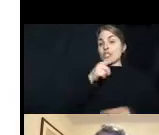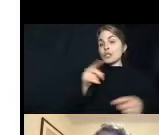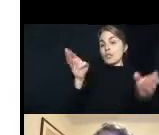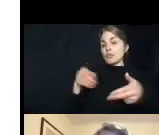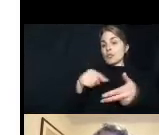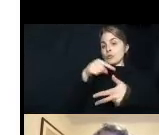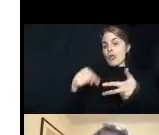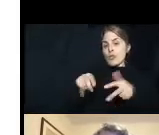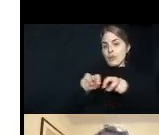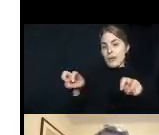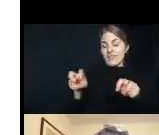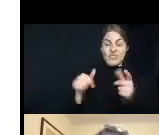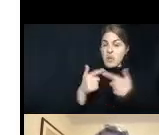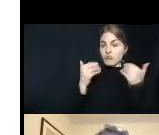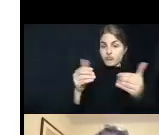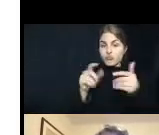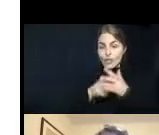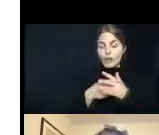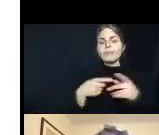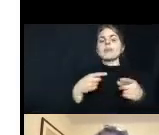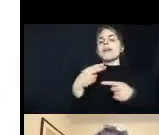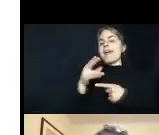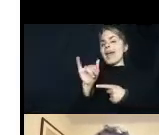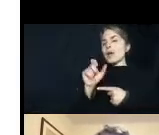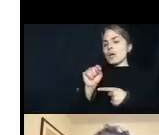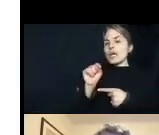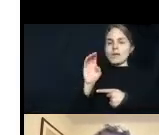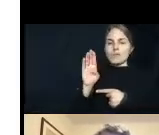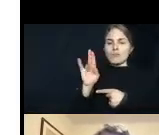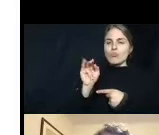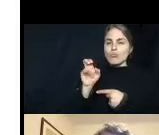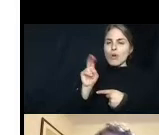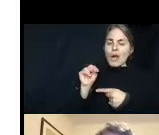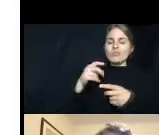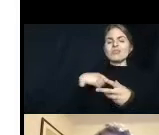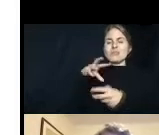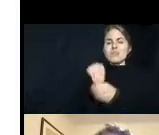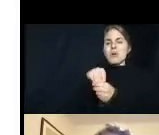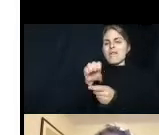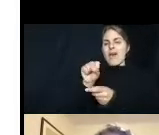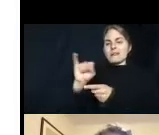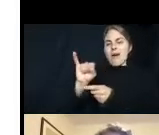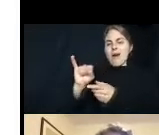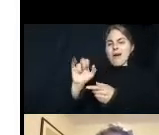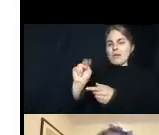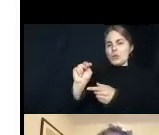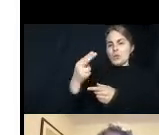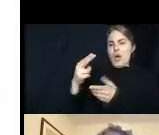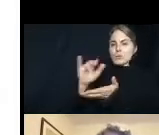it. Harriet Brown is a professor of magazine, news, and digital journalism at the SI Newhouse School of Public